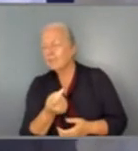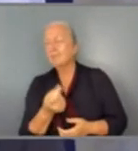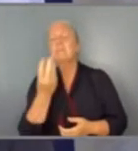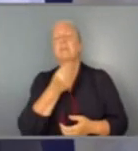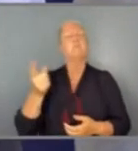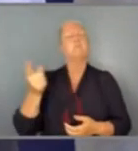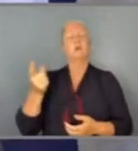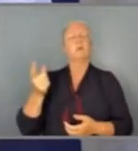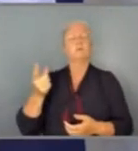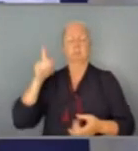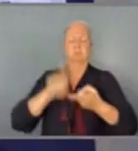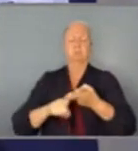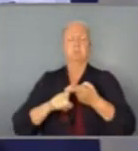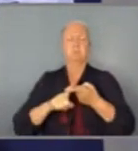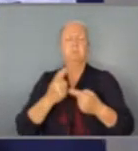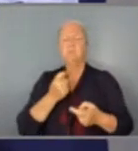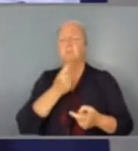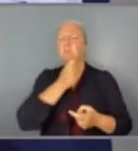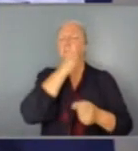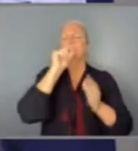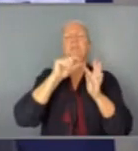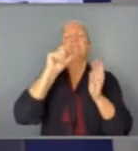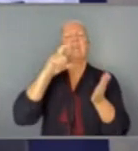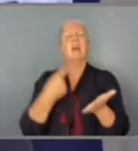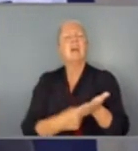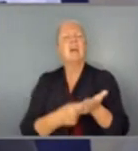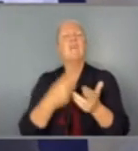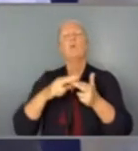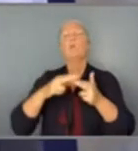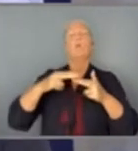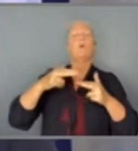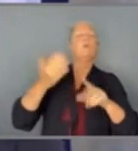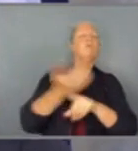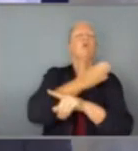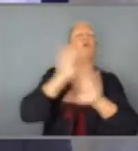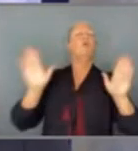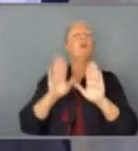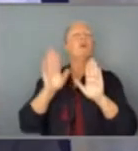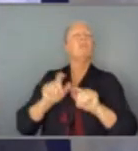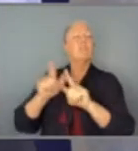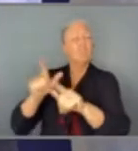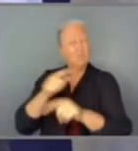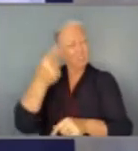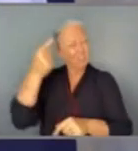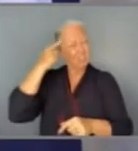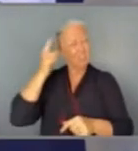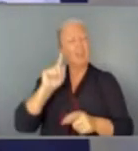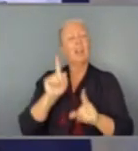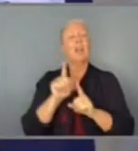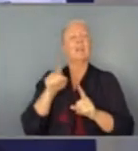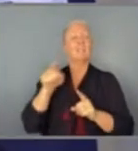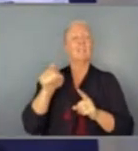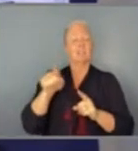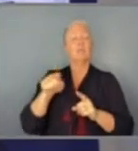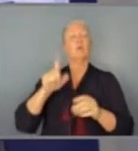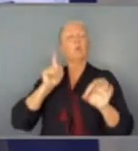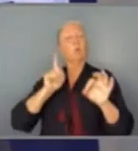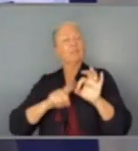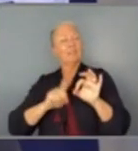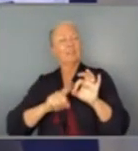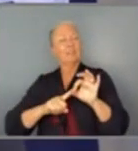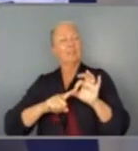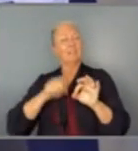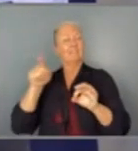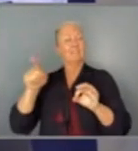for travellers, but is there anything stopping some of them moving to rapid antigen testing now? I know Palaszczuk has said that she wants to... I